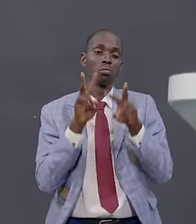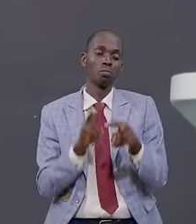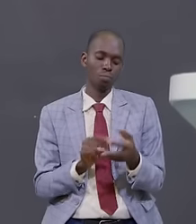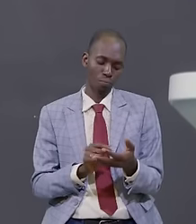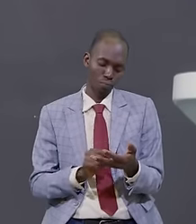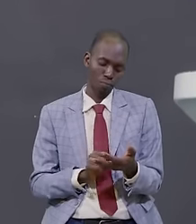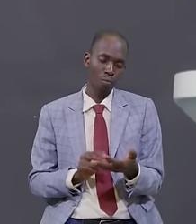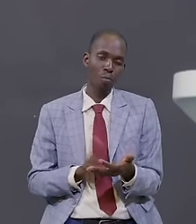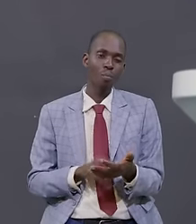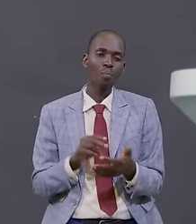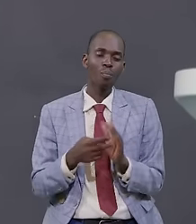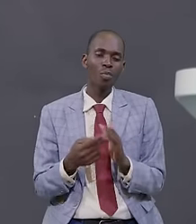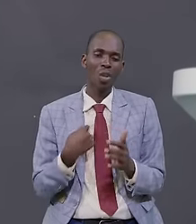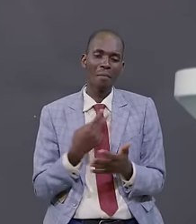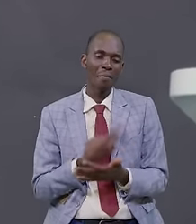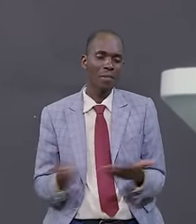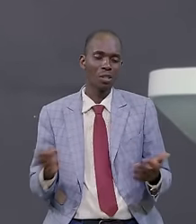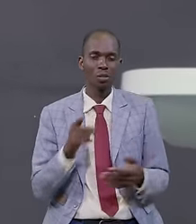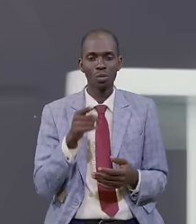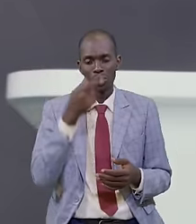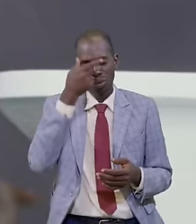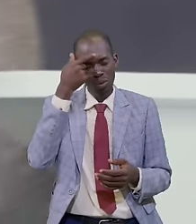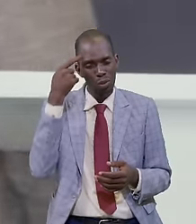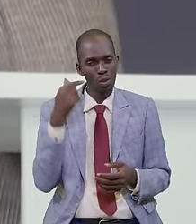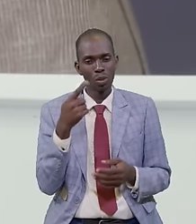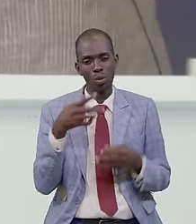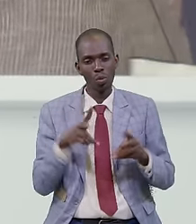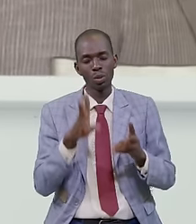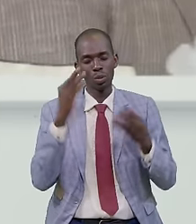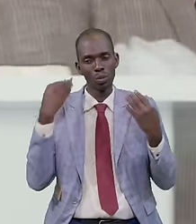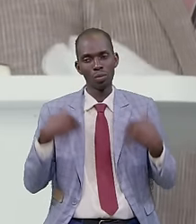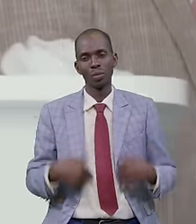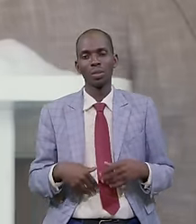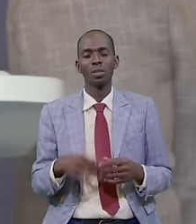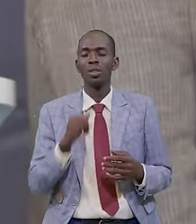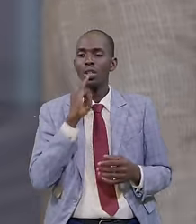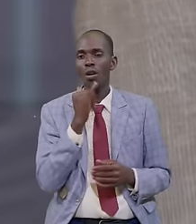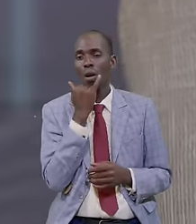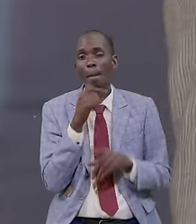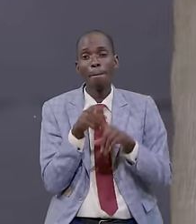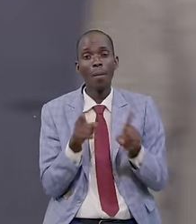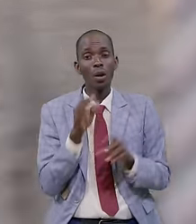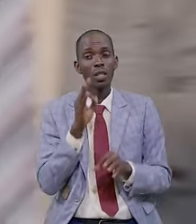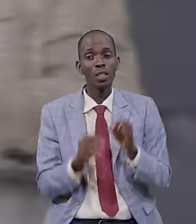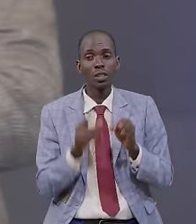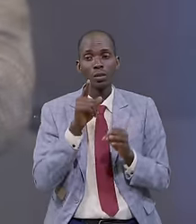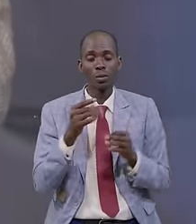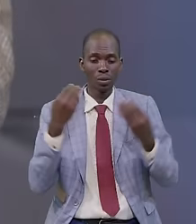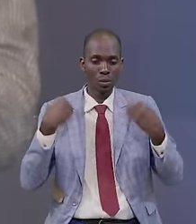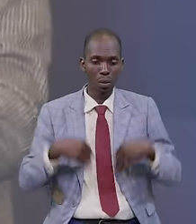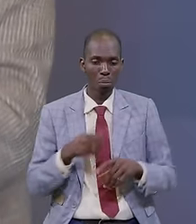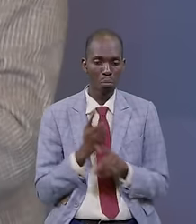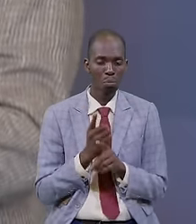has colored their understanding. But if you're dressed right and you walk right and you walk with courage